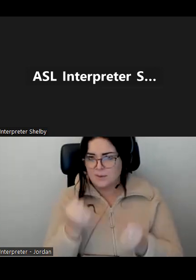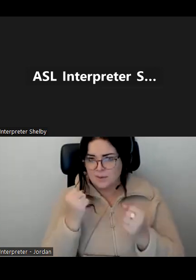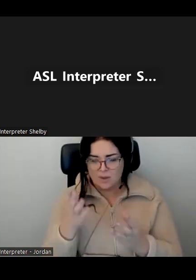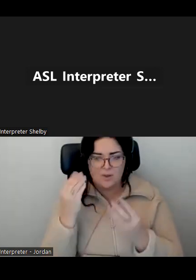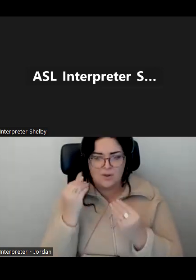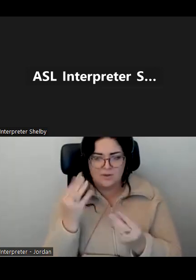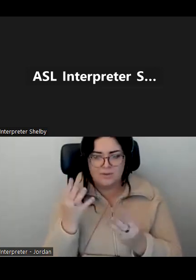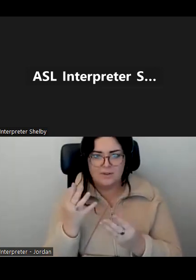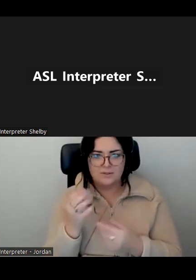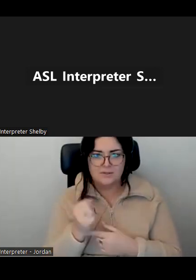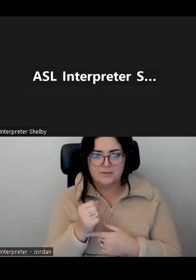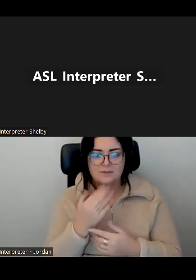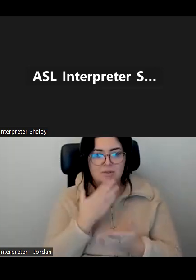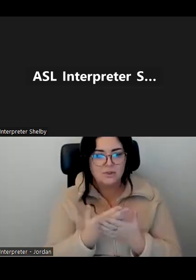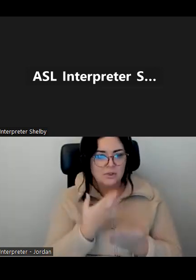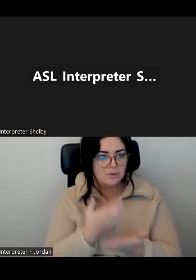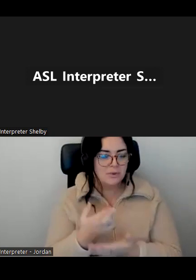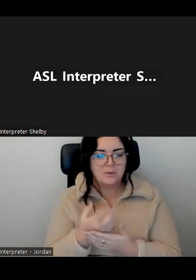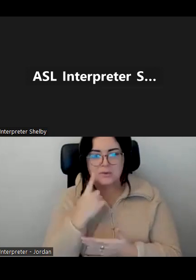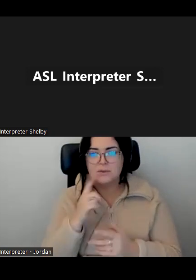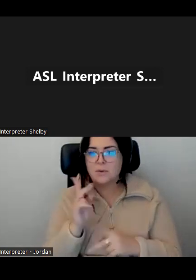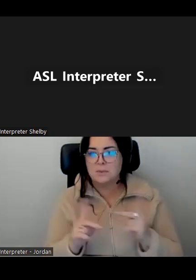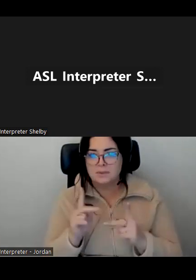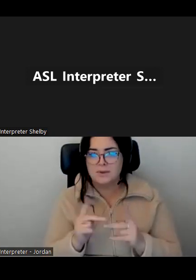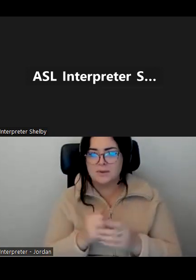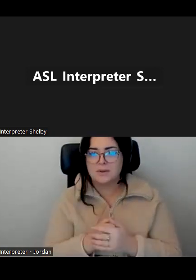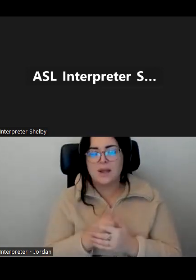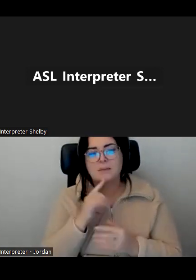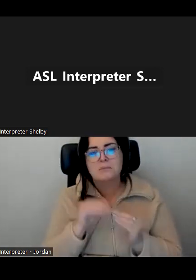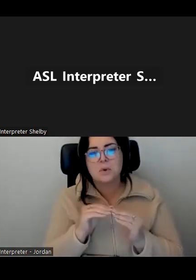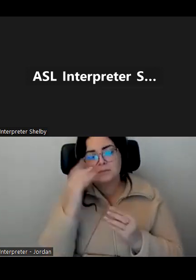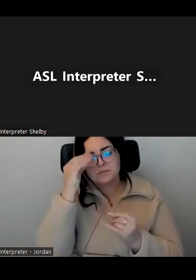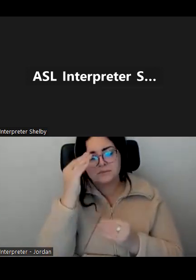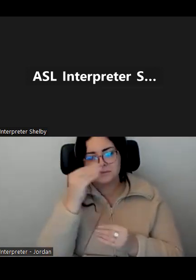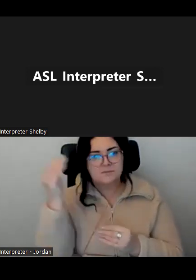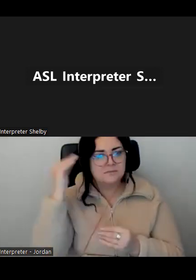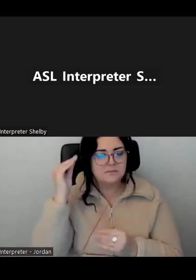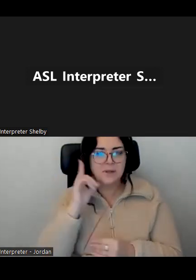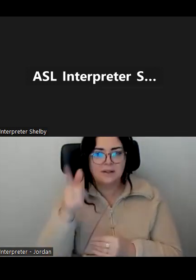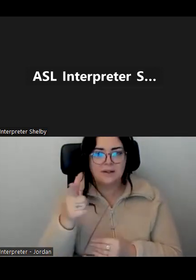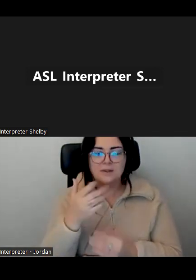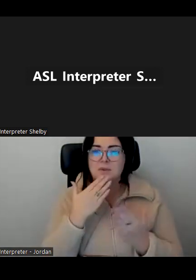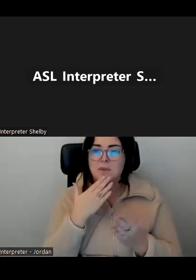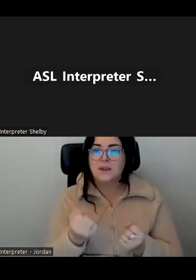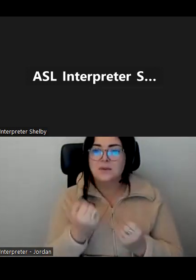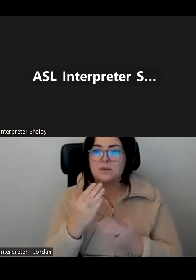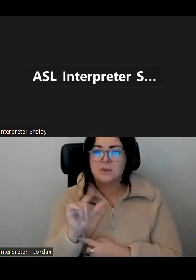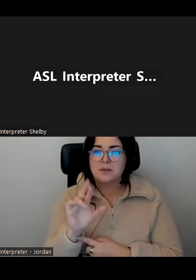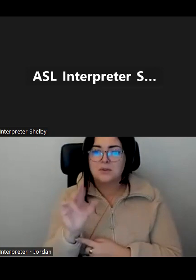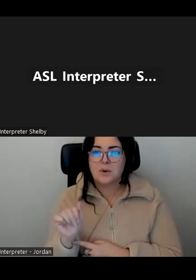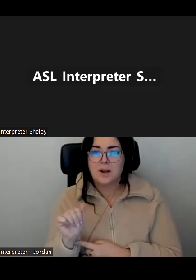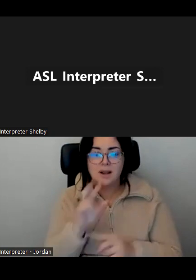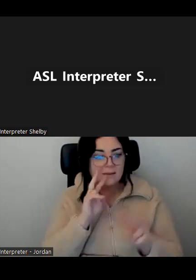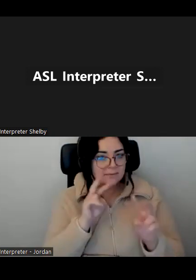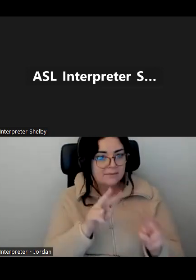lot of resources out there for people, things to think about. So I would like to say once again, thank you so much. Stay tuned